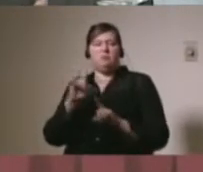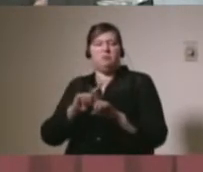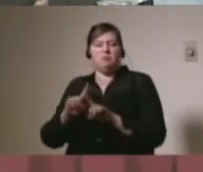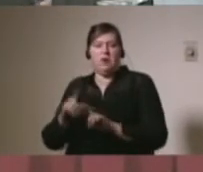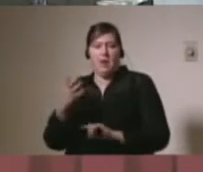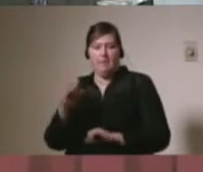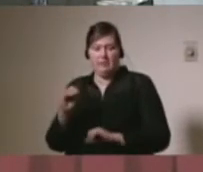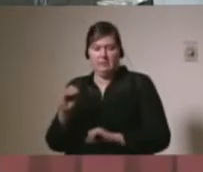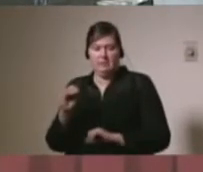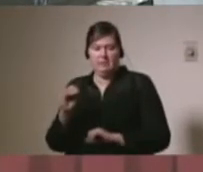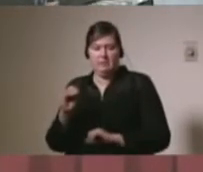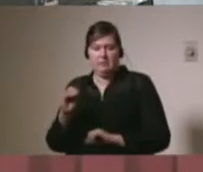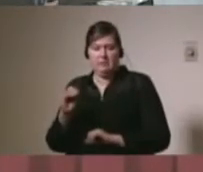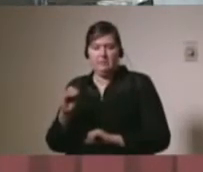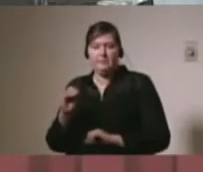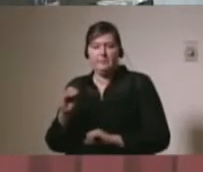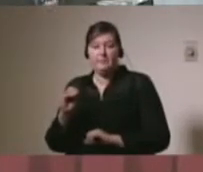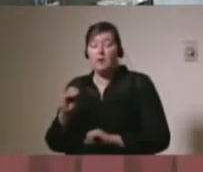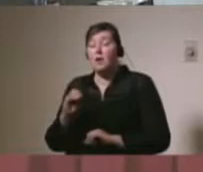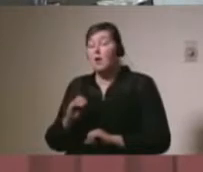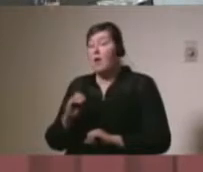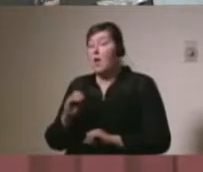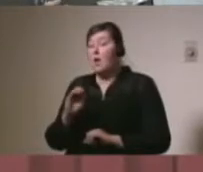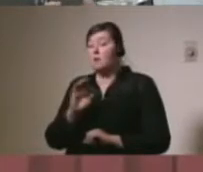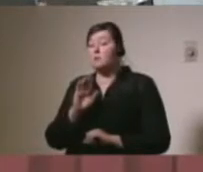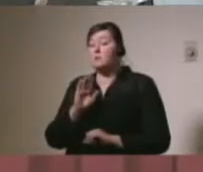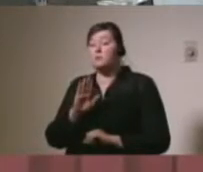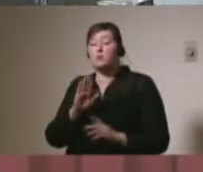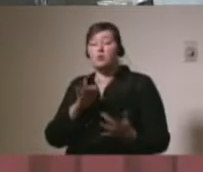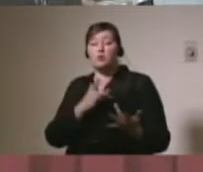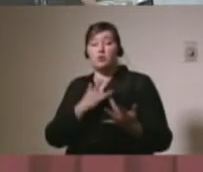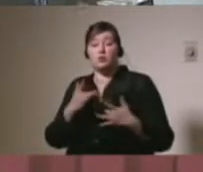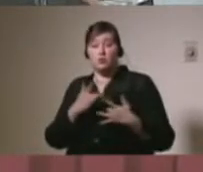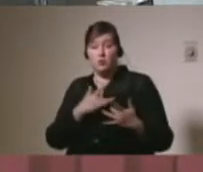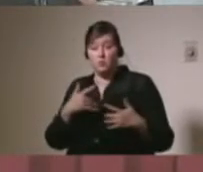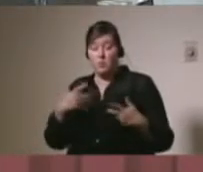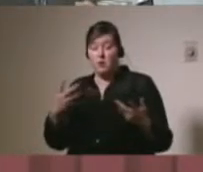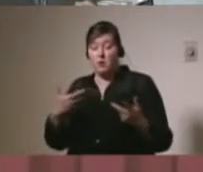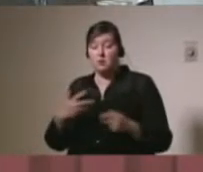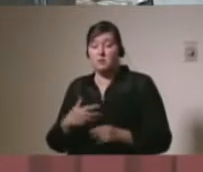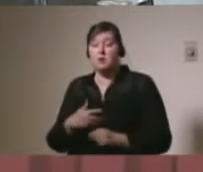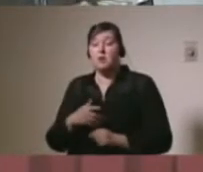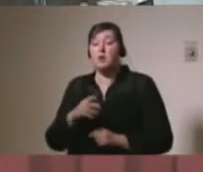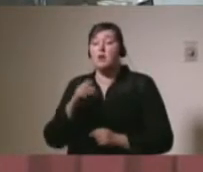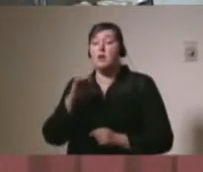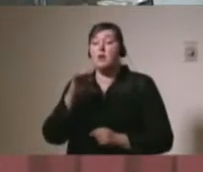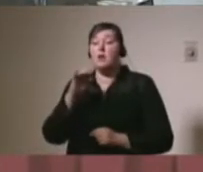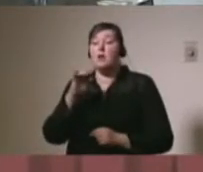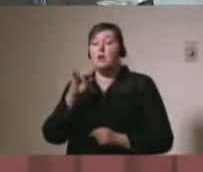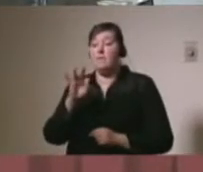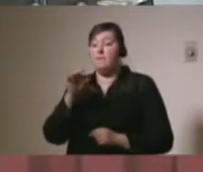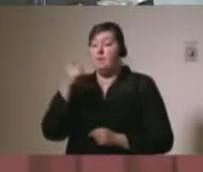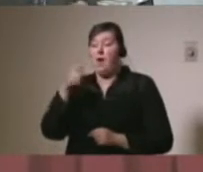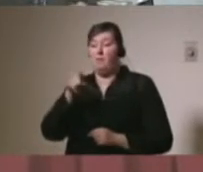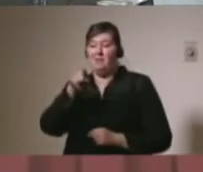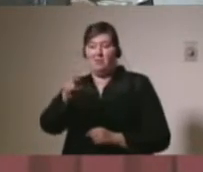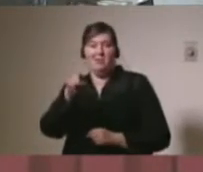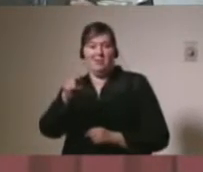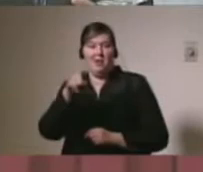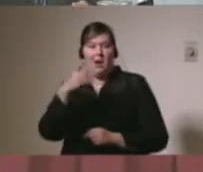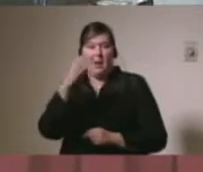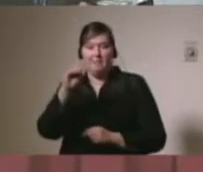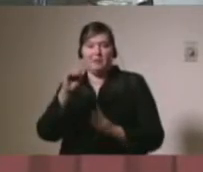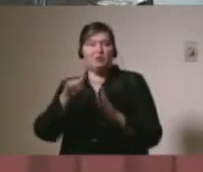those areas. And the concern is if they start heading down the digital track,